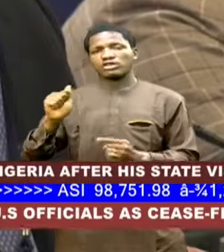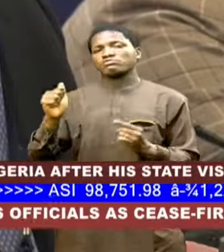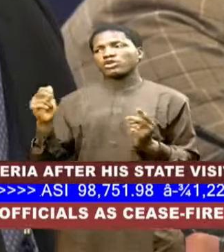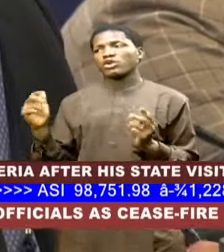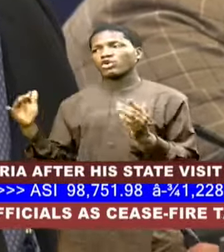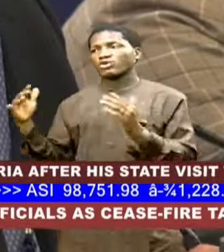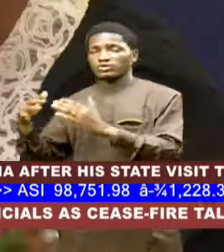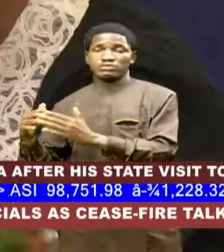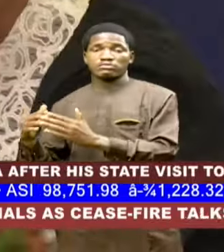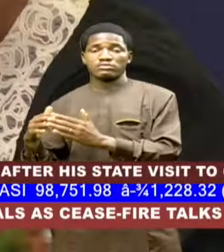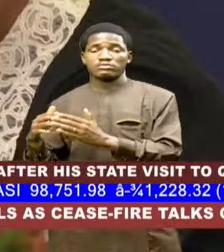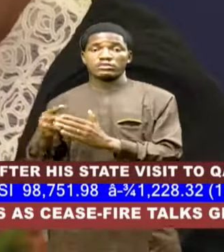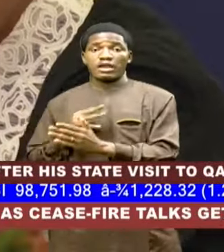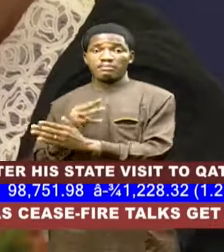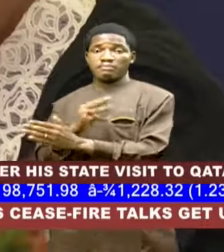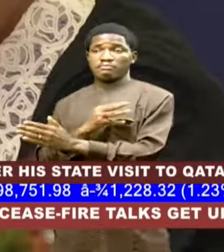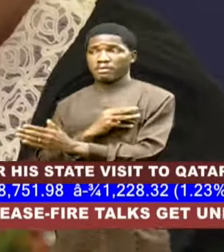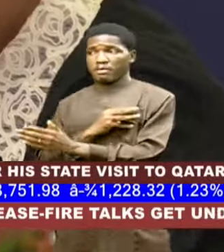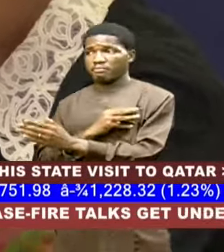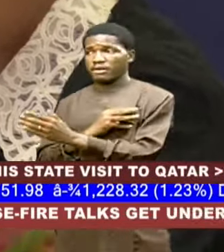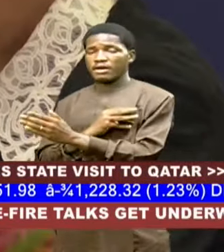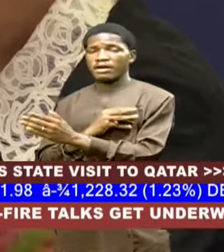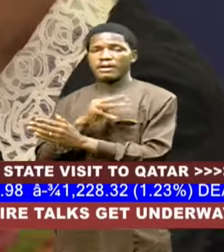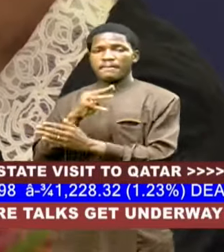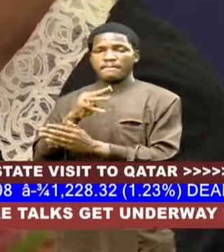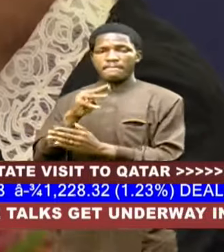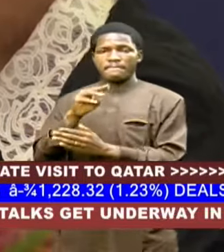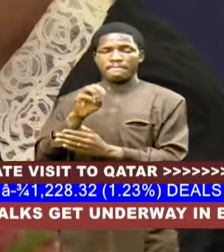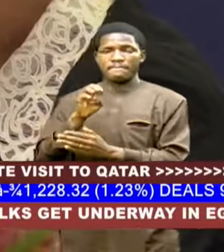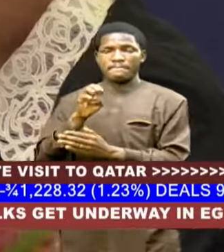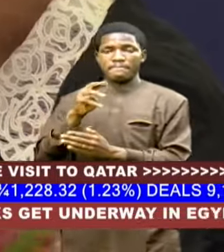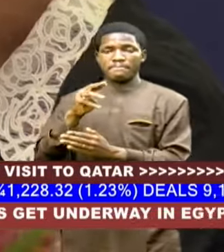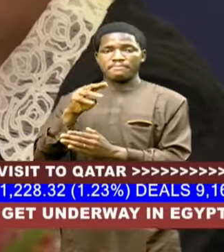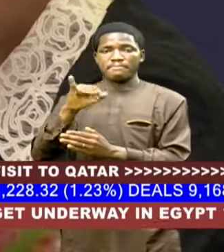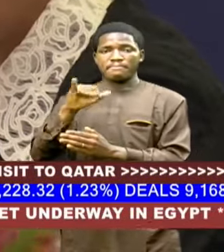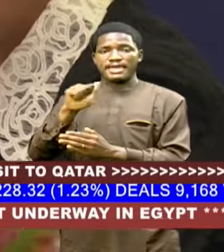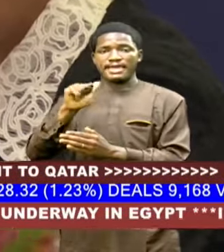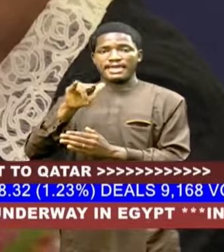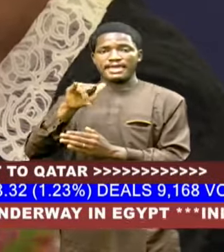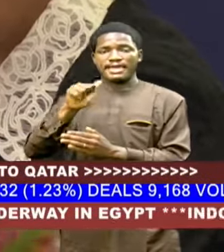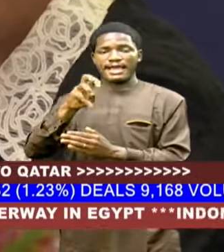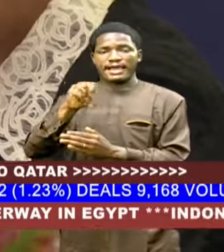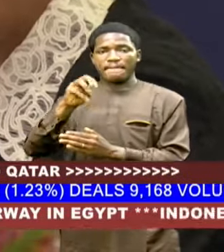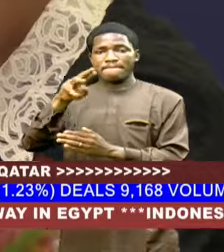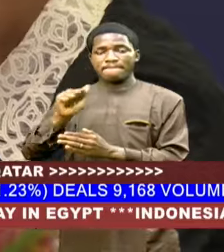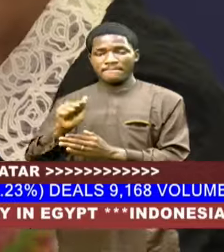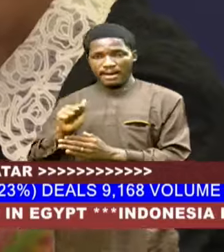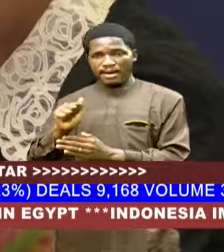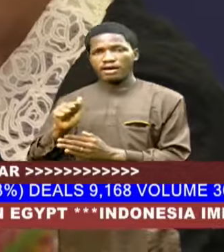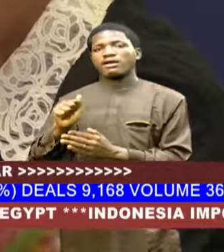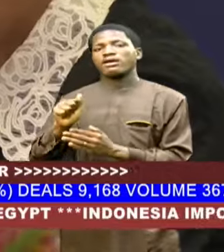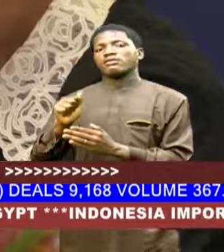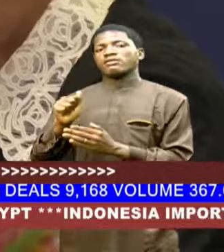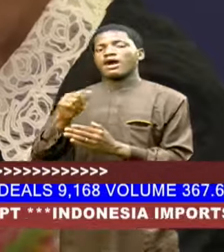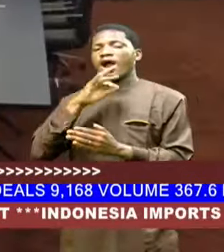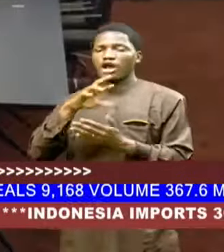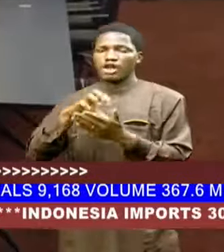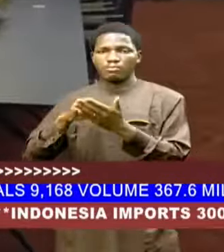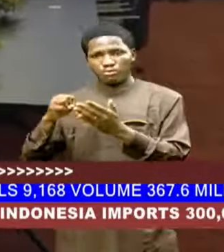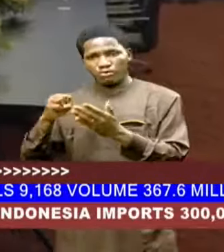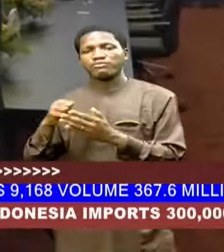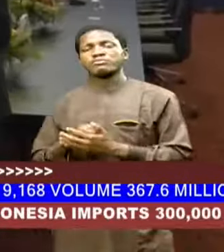ASEAN member Myanmar was excluded due to the ongoing conflict in the country. Australia is using the